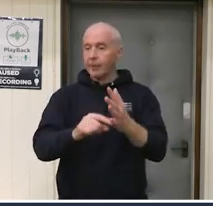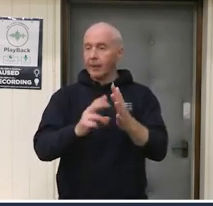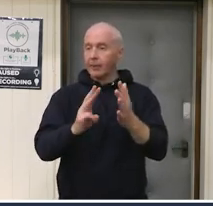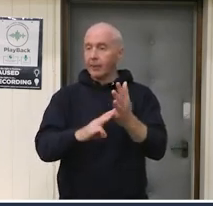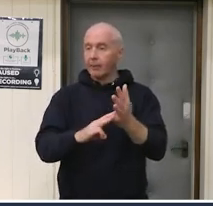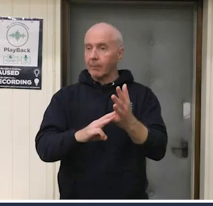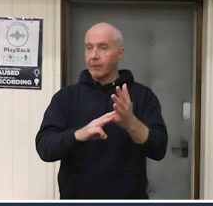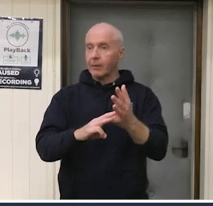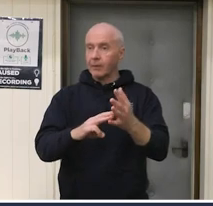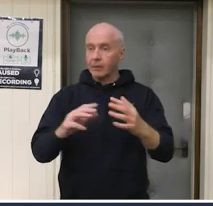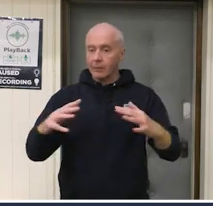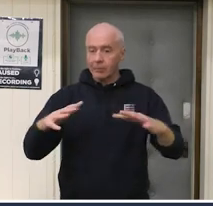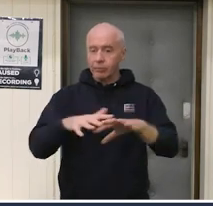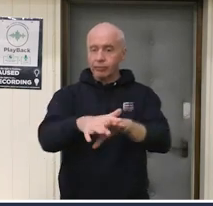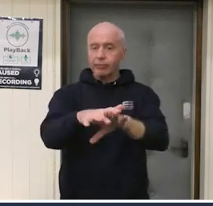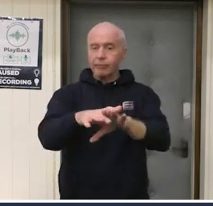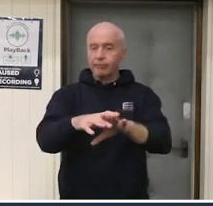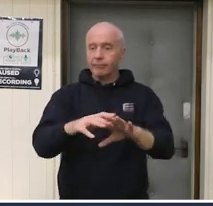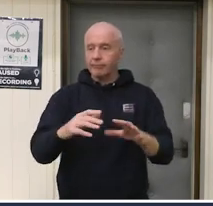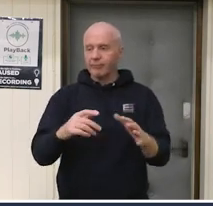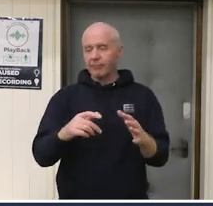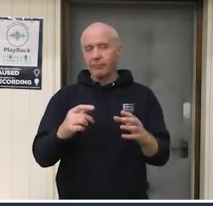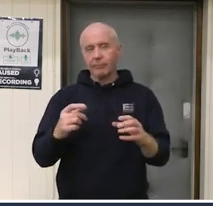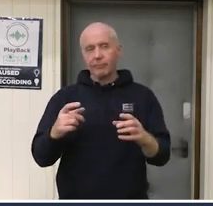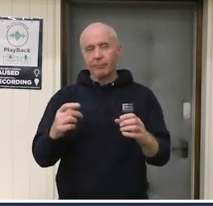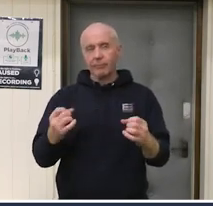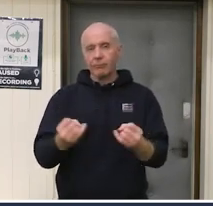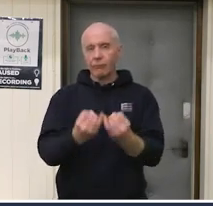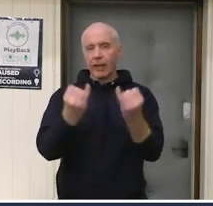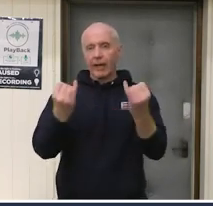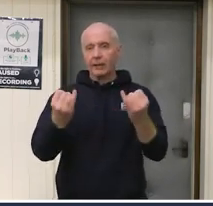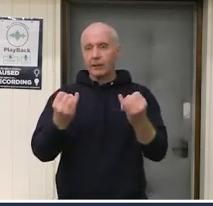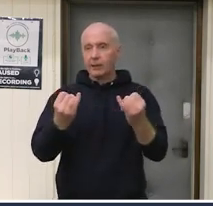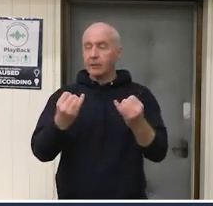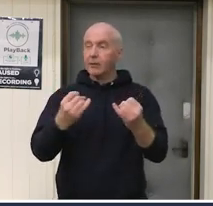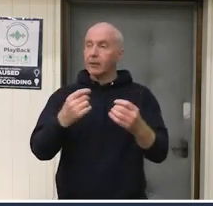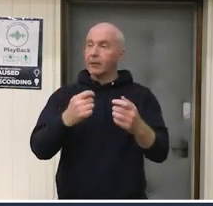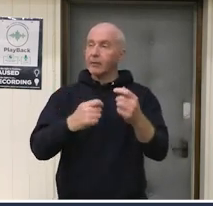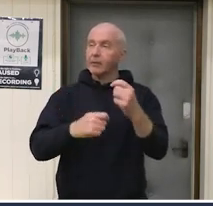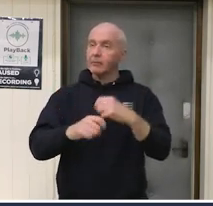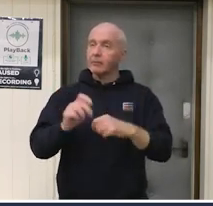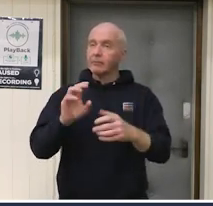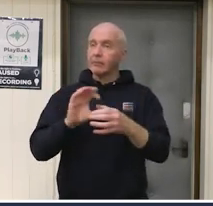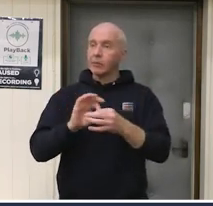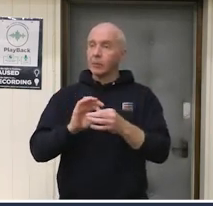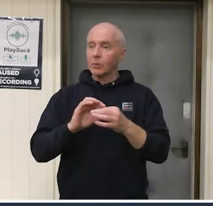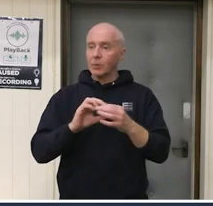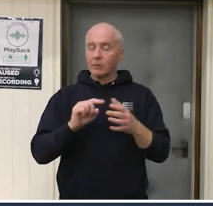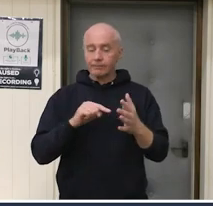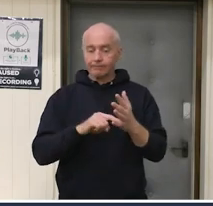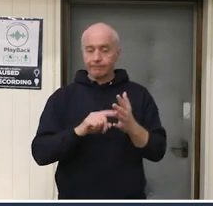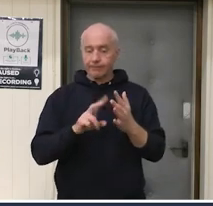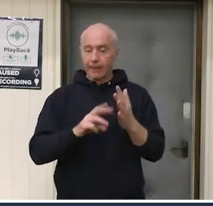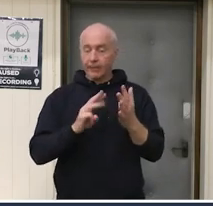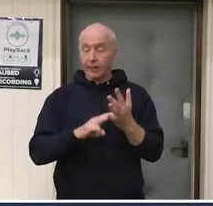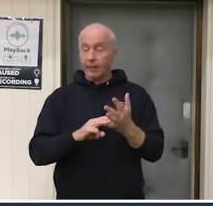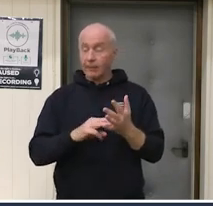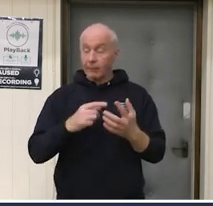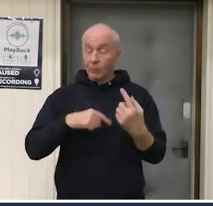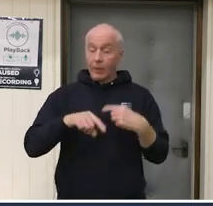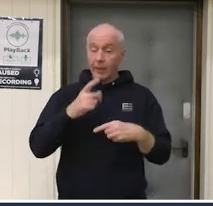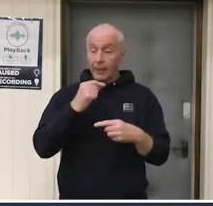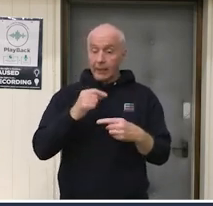produces tritium. So it becomes a surface area problem. If we can cover enough of the